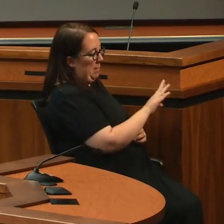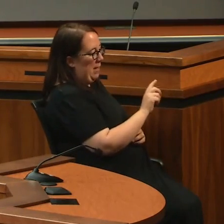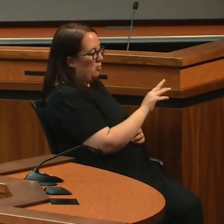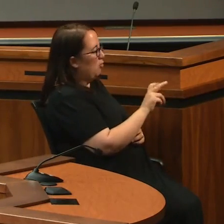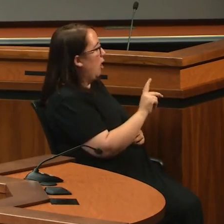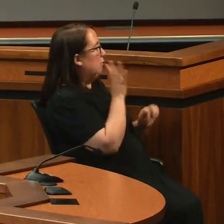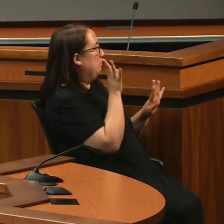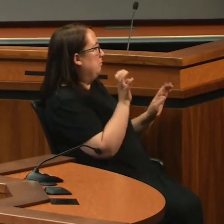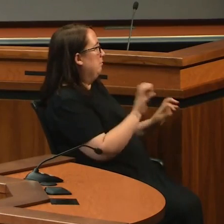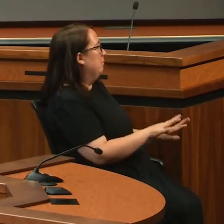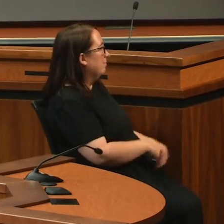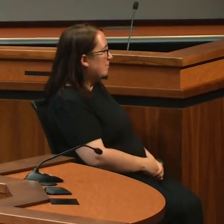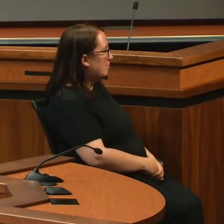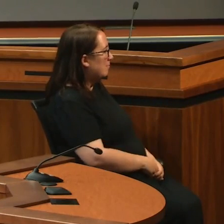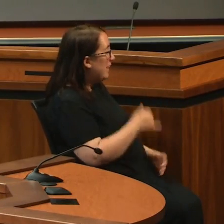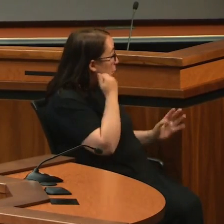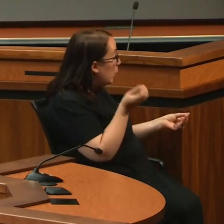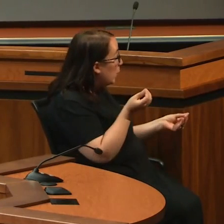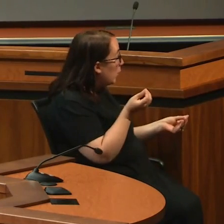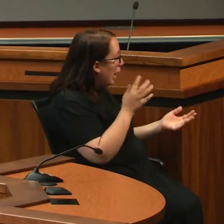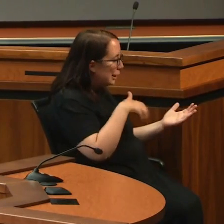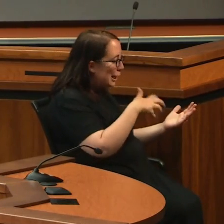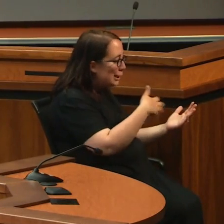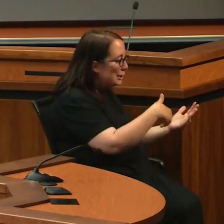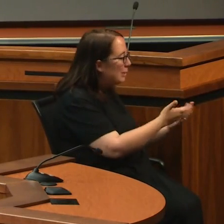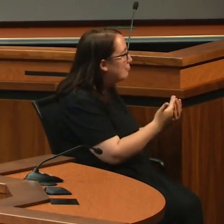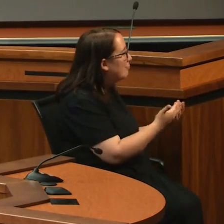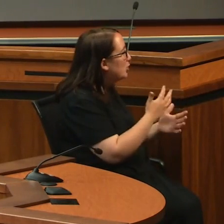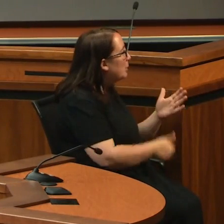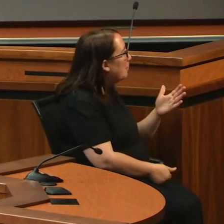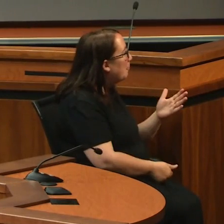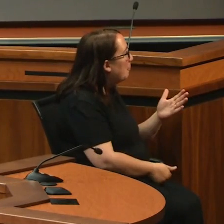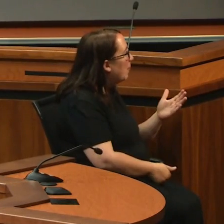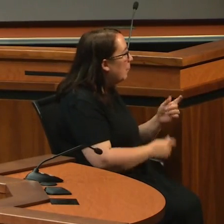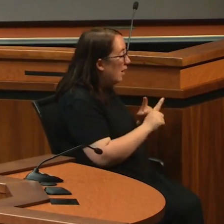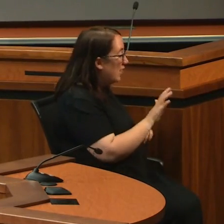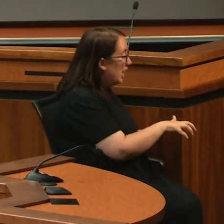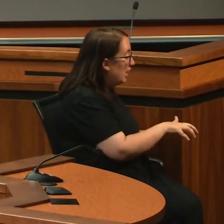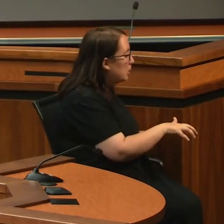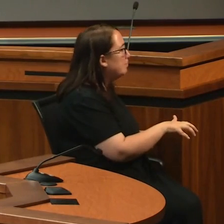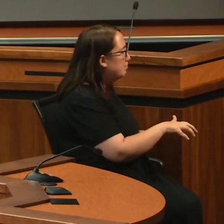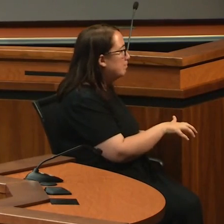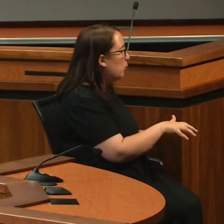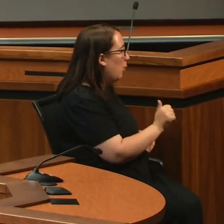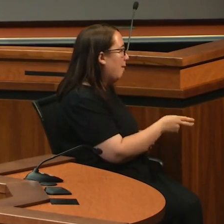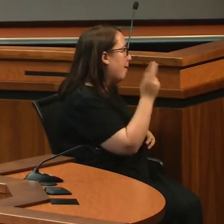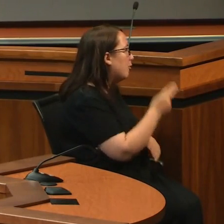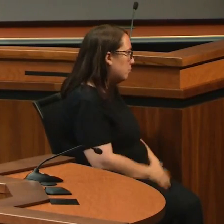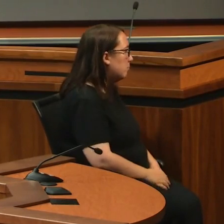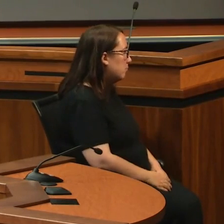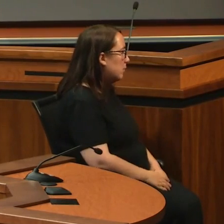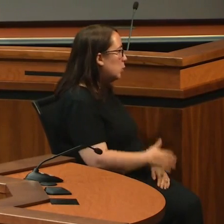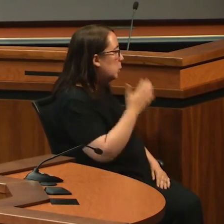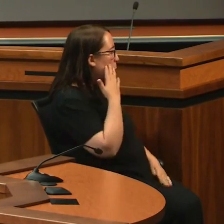question mark. Where we don't encounter it, our costs will be lower. Where we encounter more than we made assumptions about, it will be higher. And we know there's a lot of bedrock in